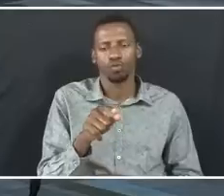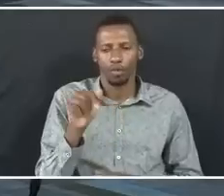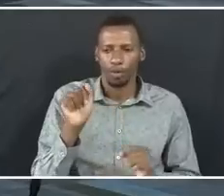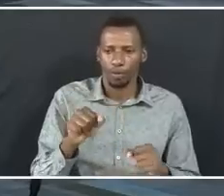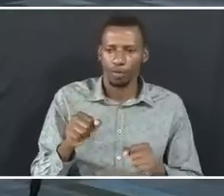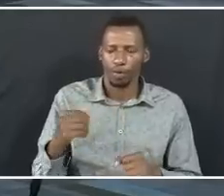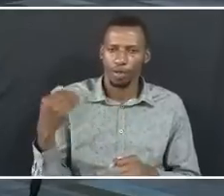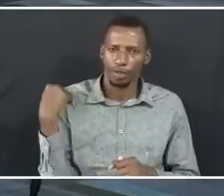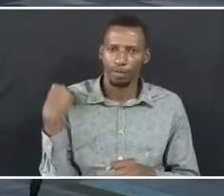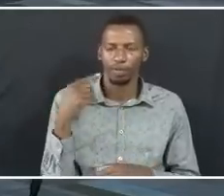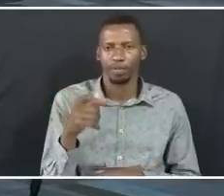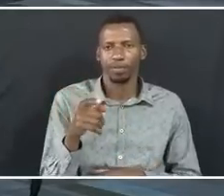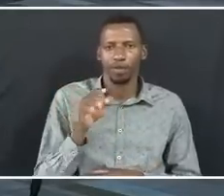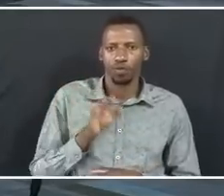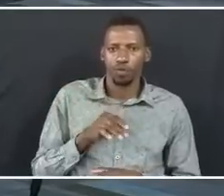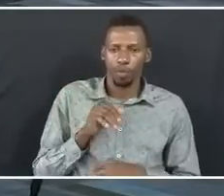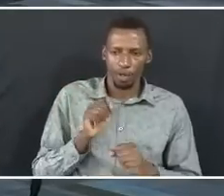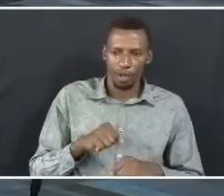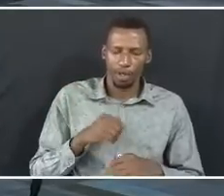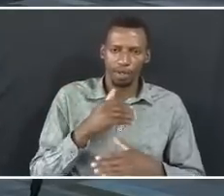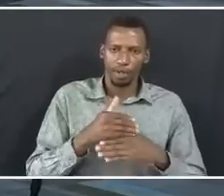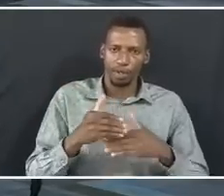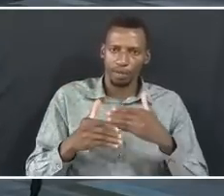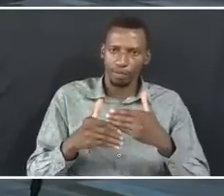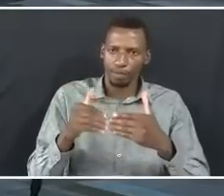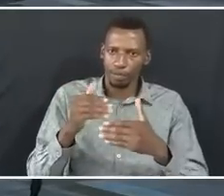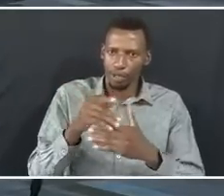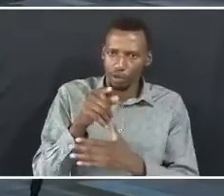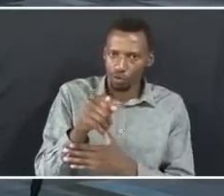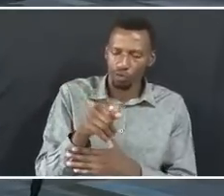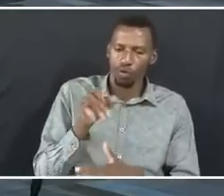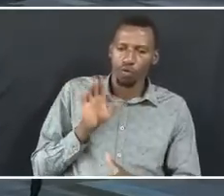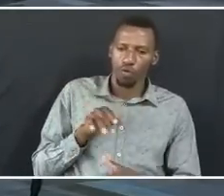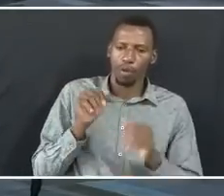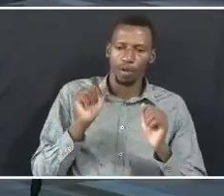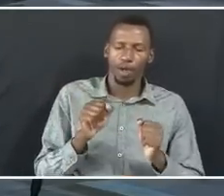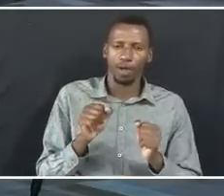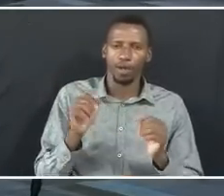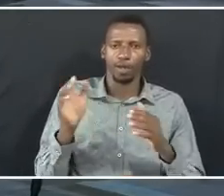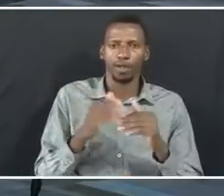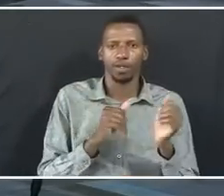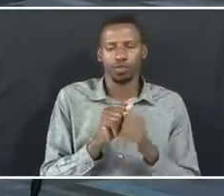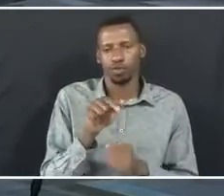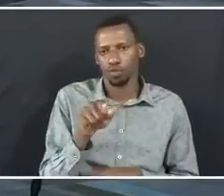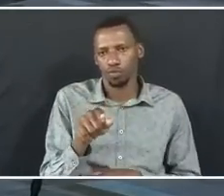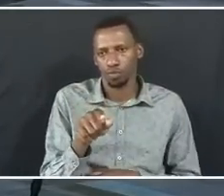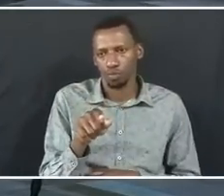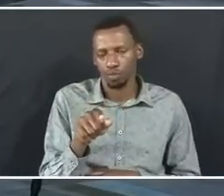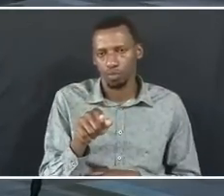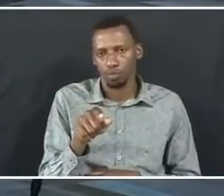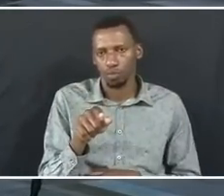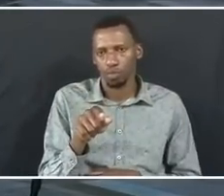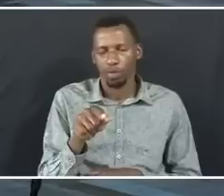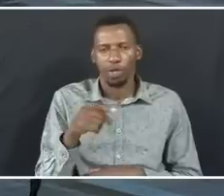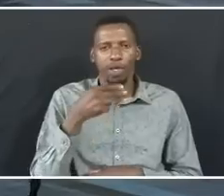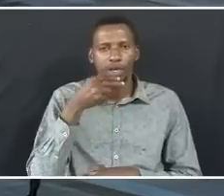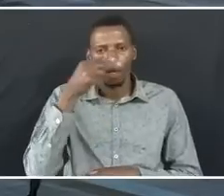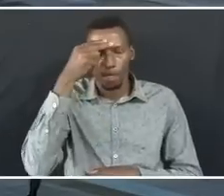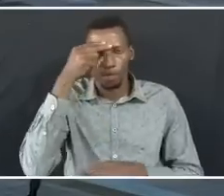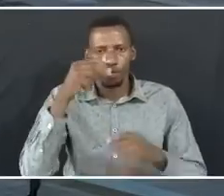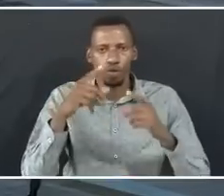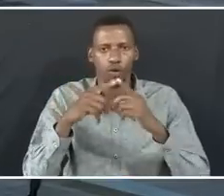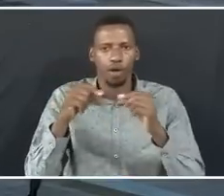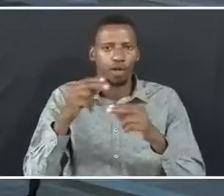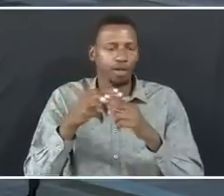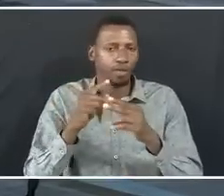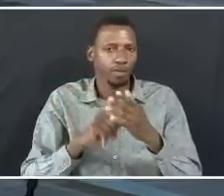She can build you. She can break you. The word in Hebrew is Ezer. I will make him